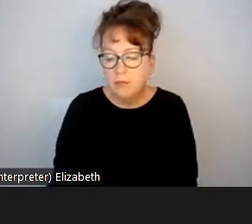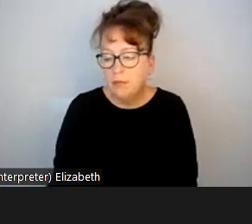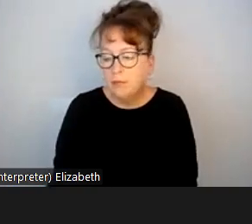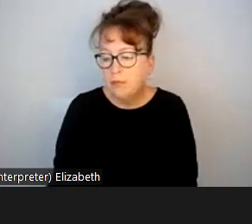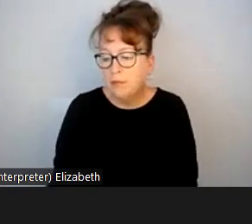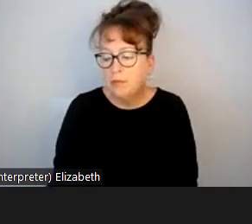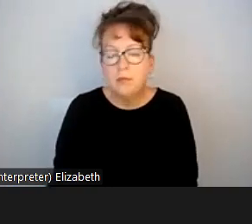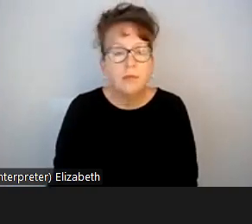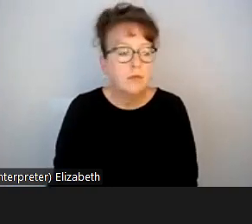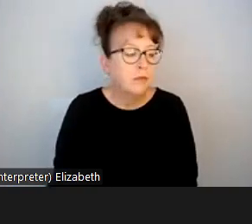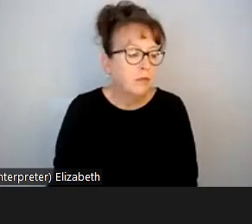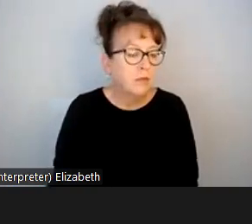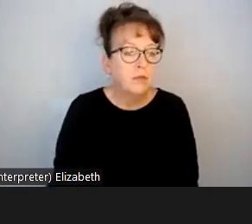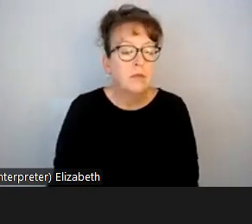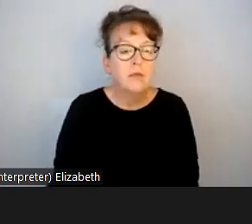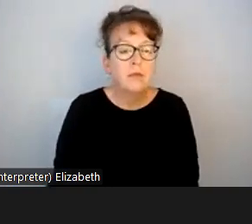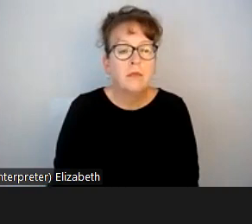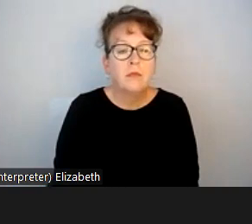Yeah, it's on.